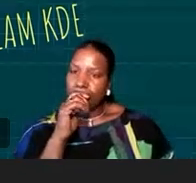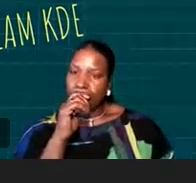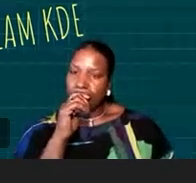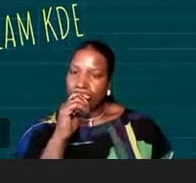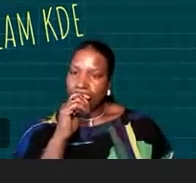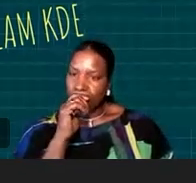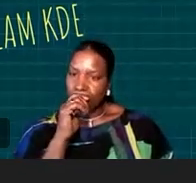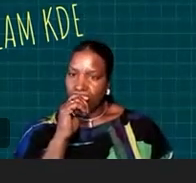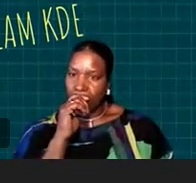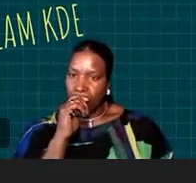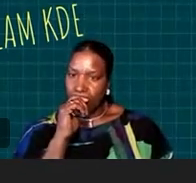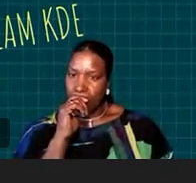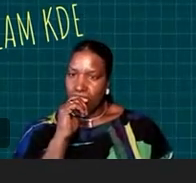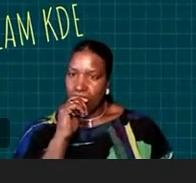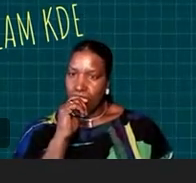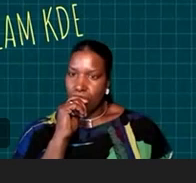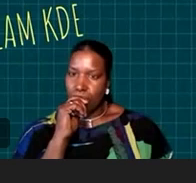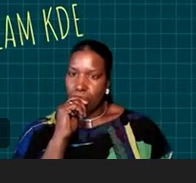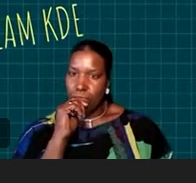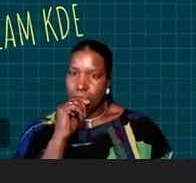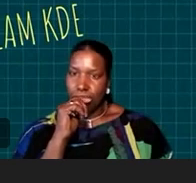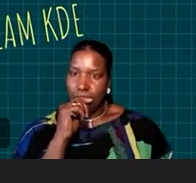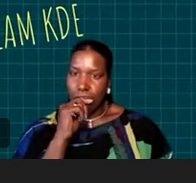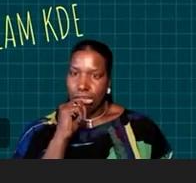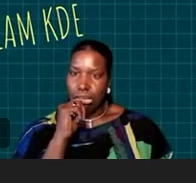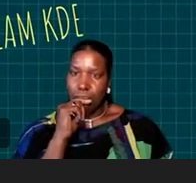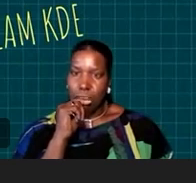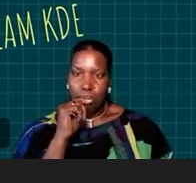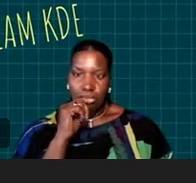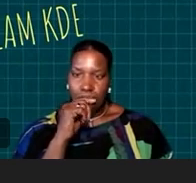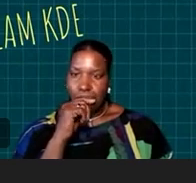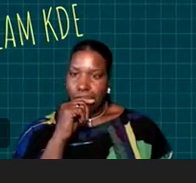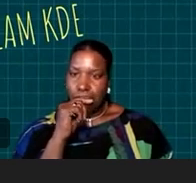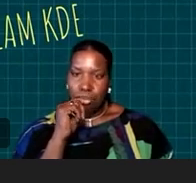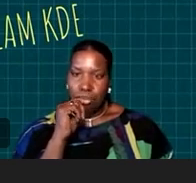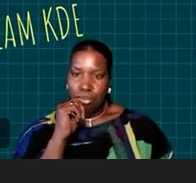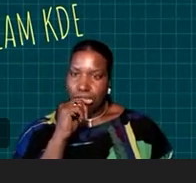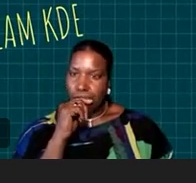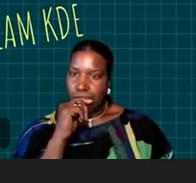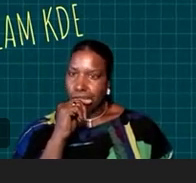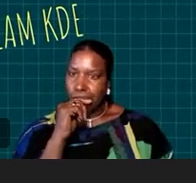of strands that are not going to be lit up for the use of the district